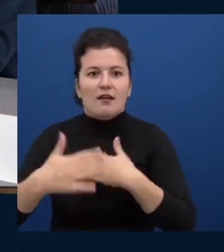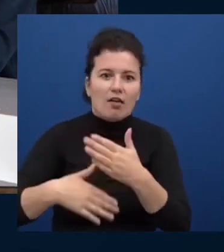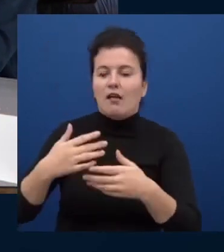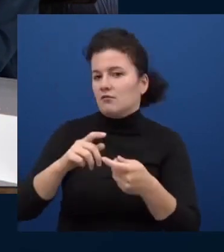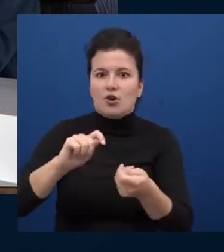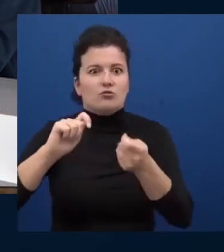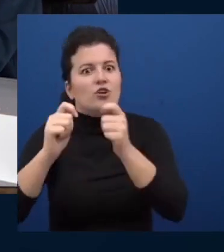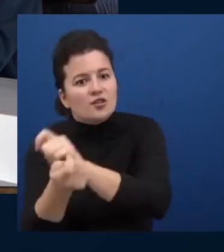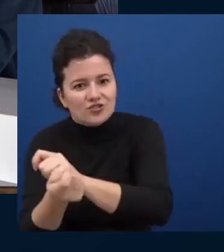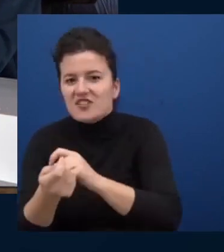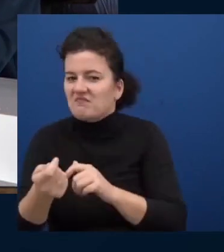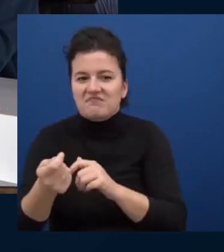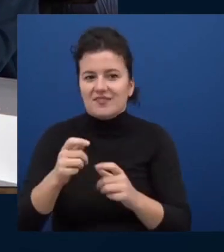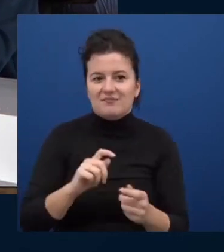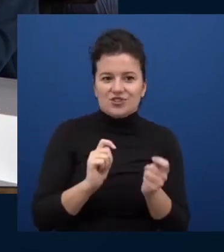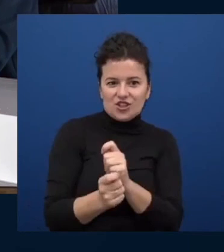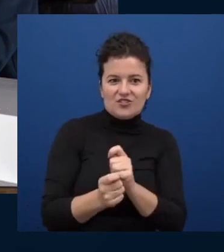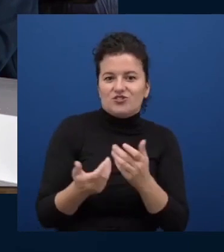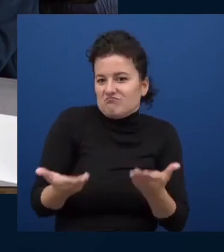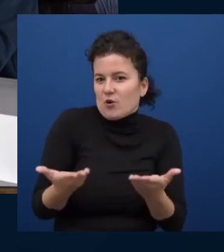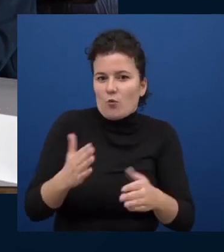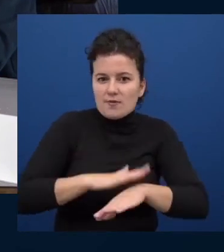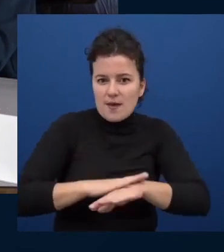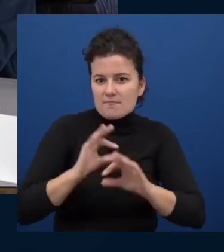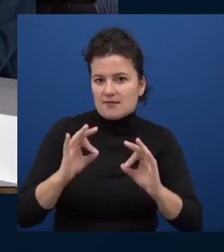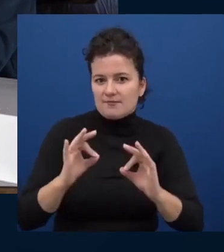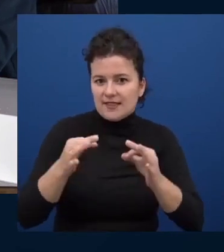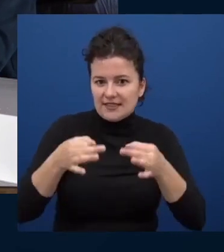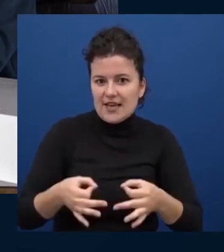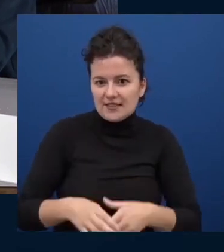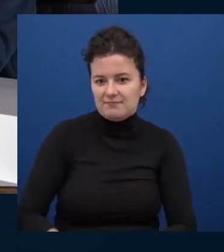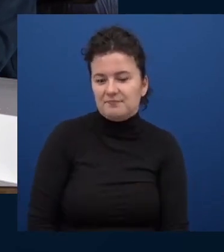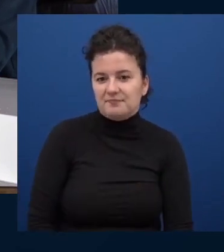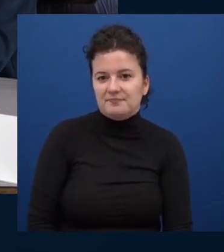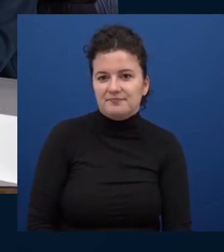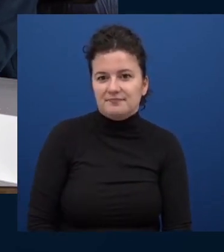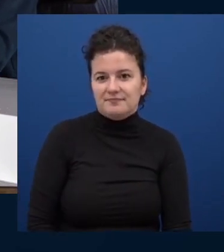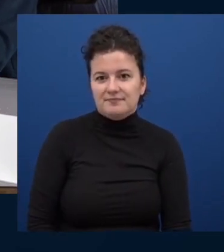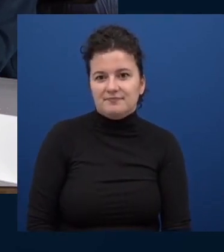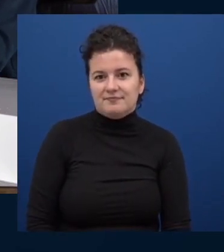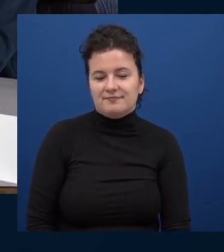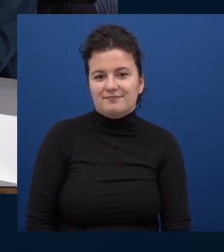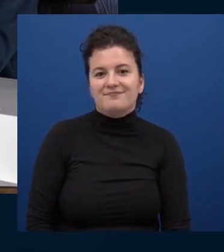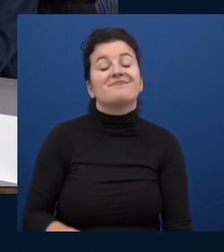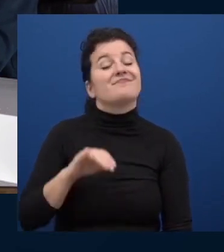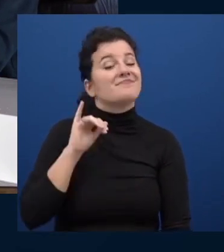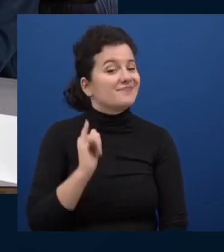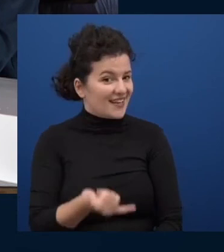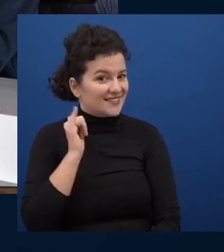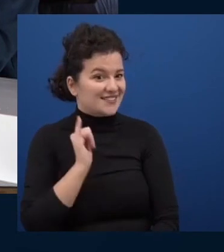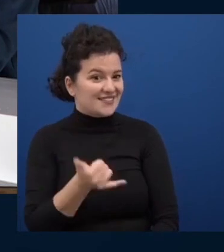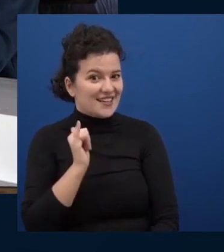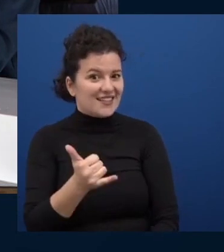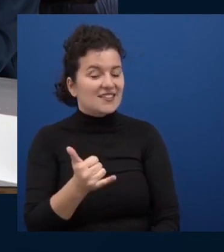just make them when you need to make. Yeah, exactly. So we wanna stick to